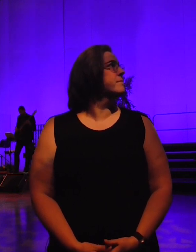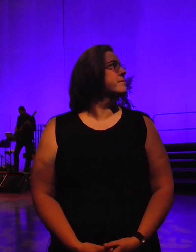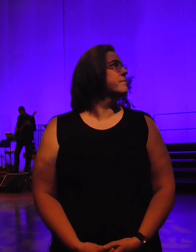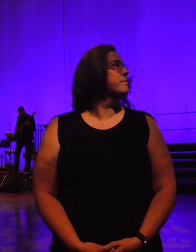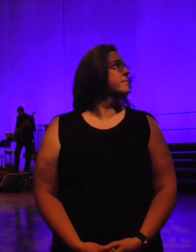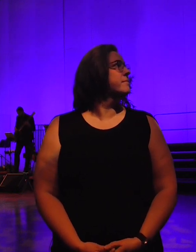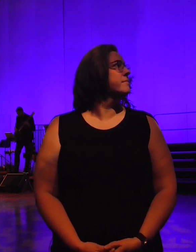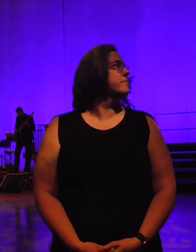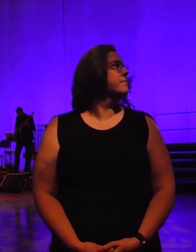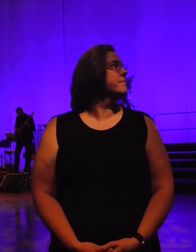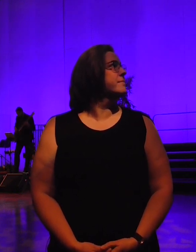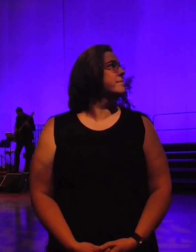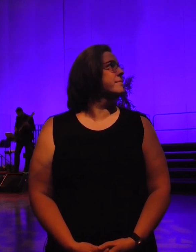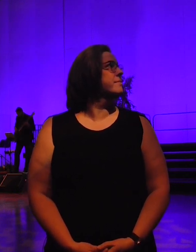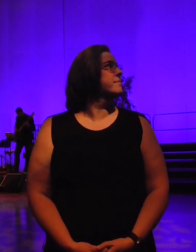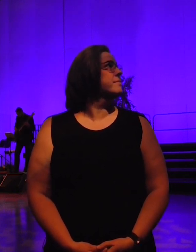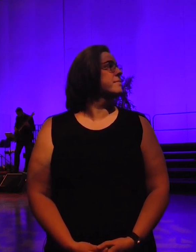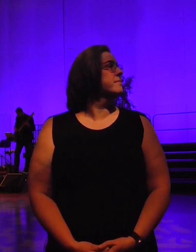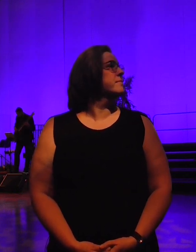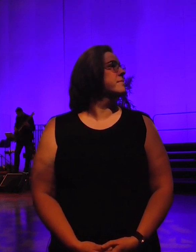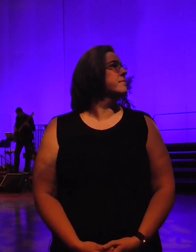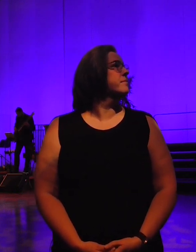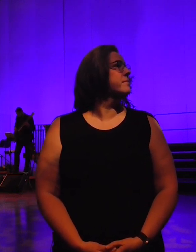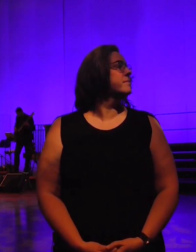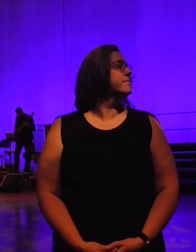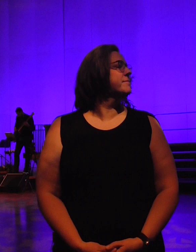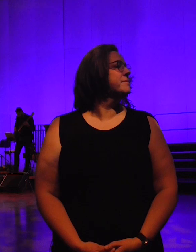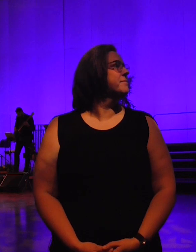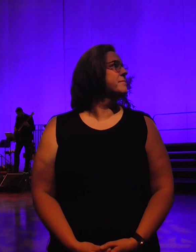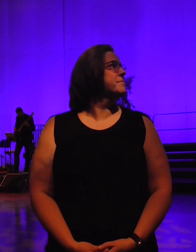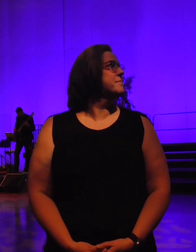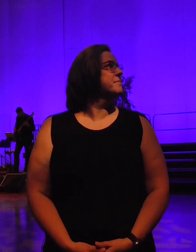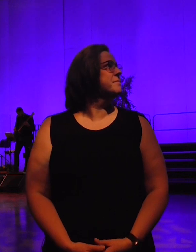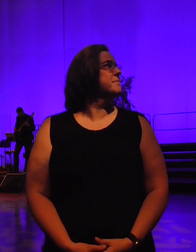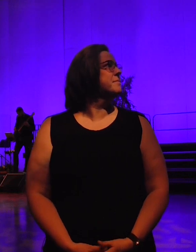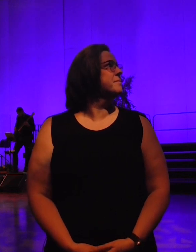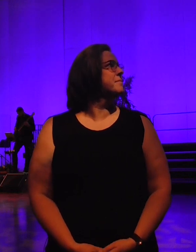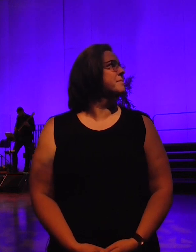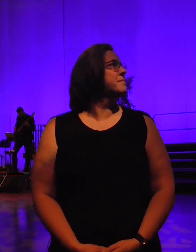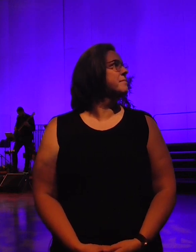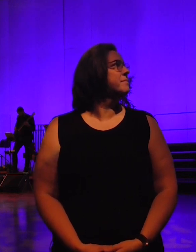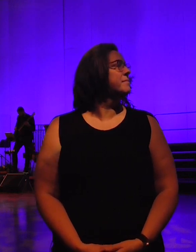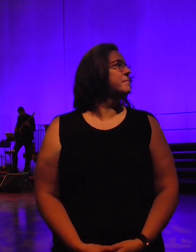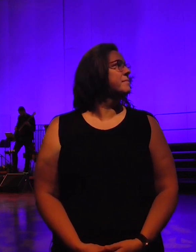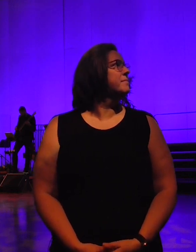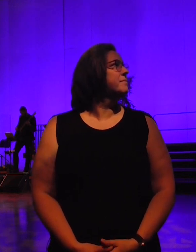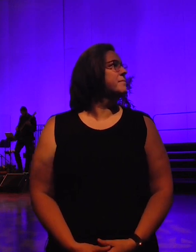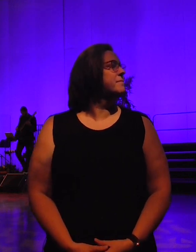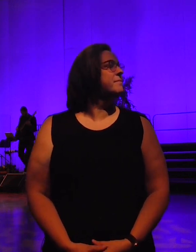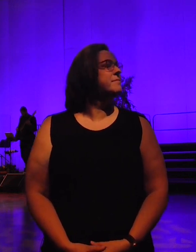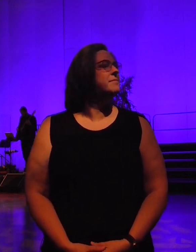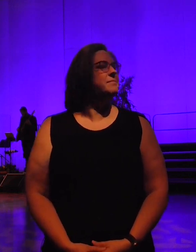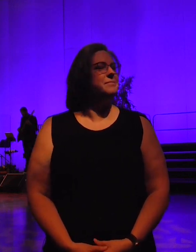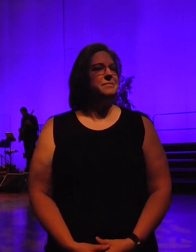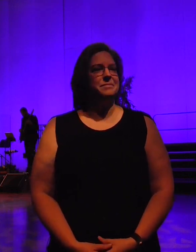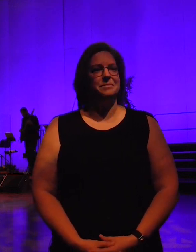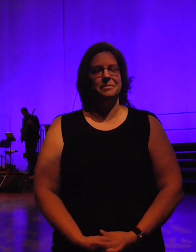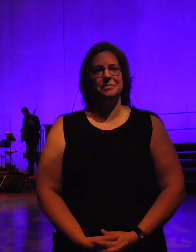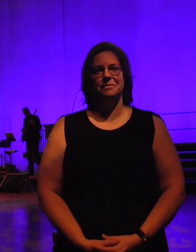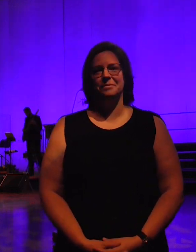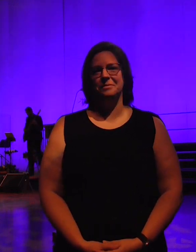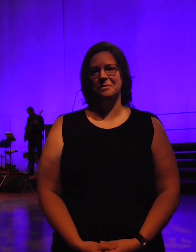Surely the presence of God is in this place.